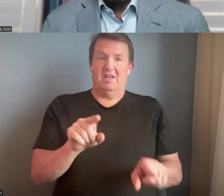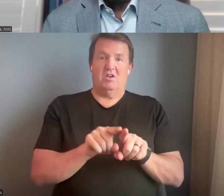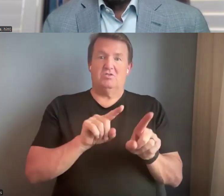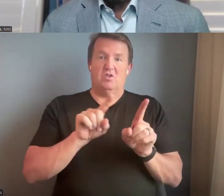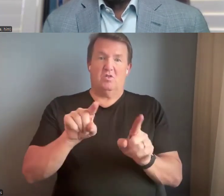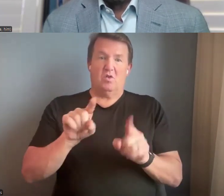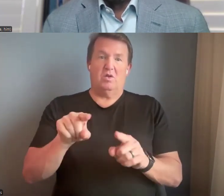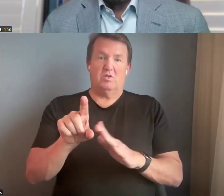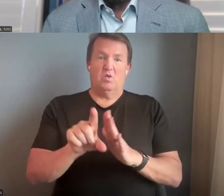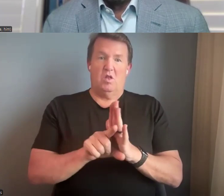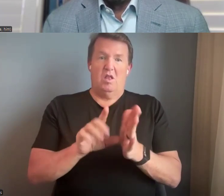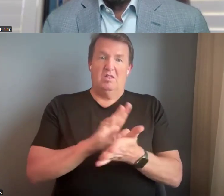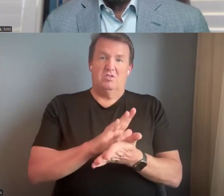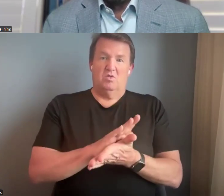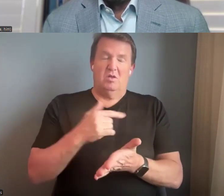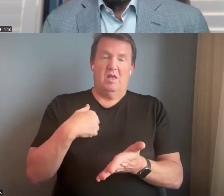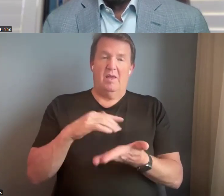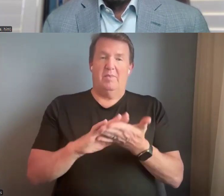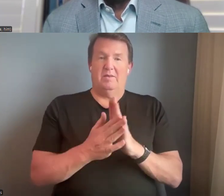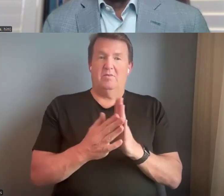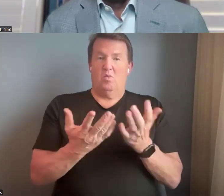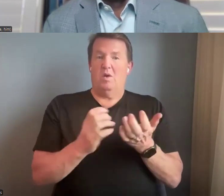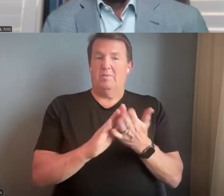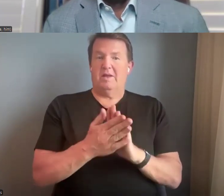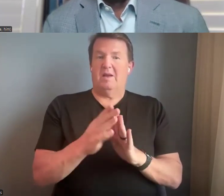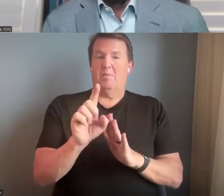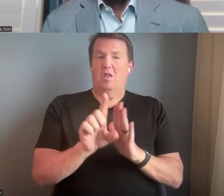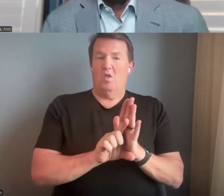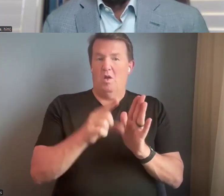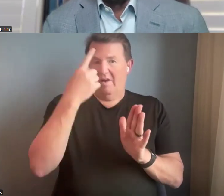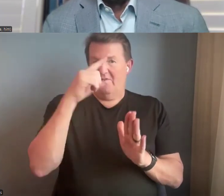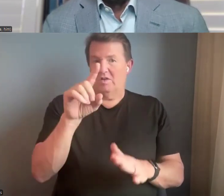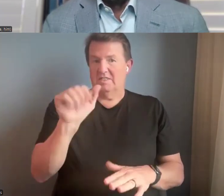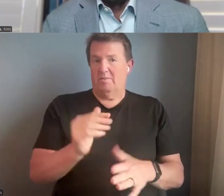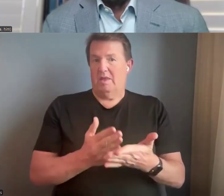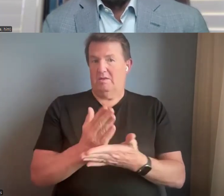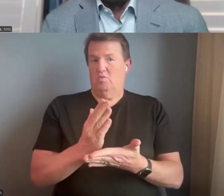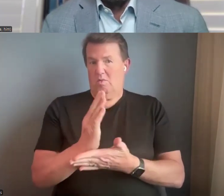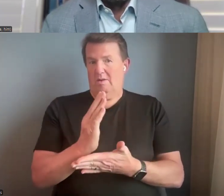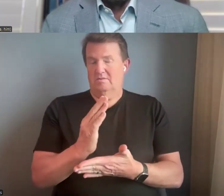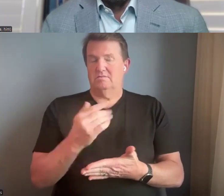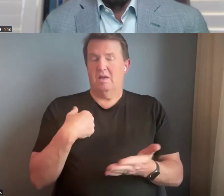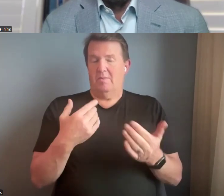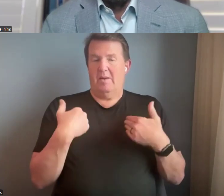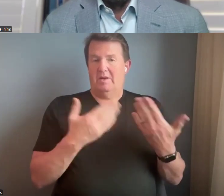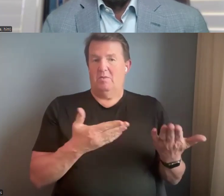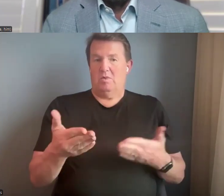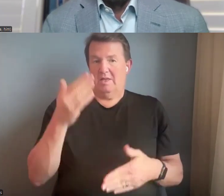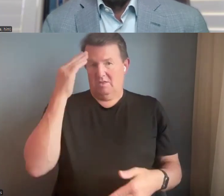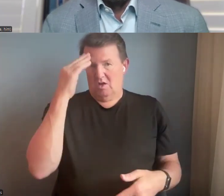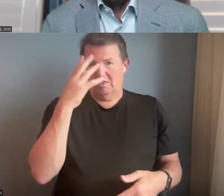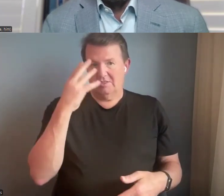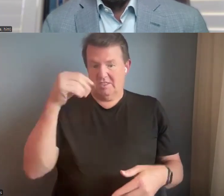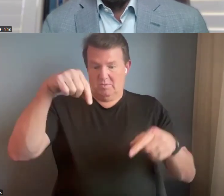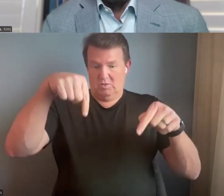I plan on becoming a disability rights attorney. So I'm happy to bring that knowledge and experience here, as well